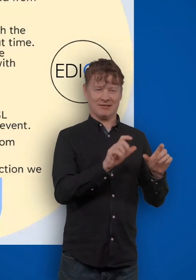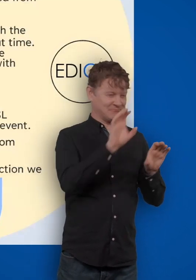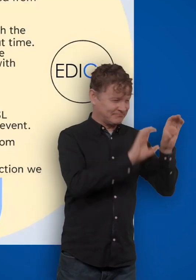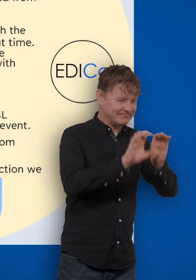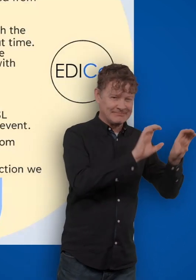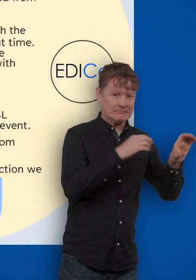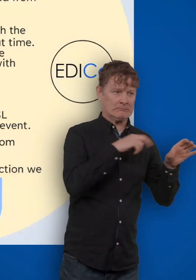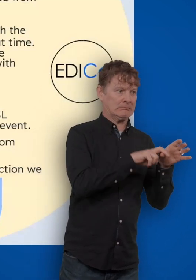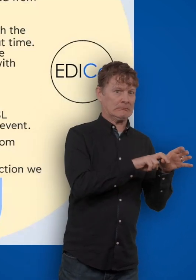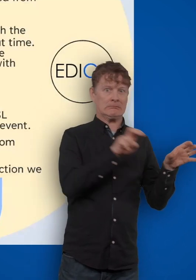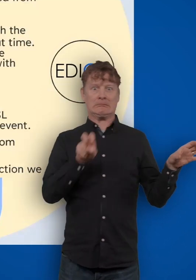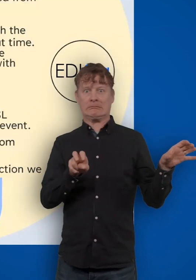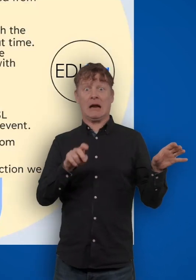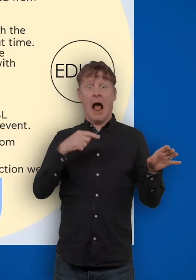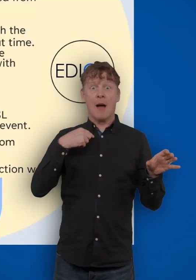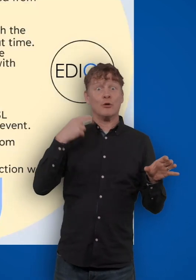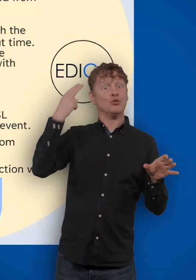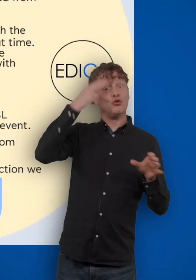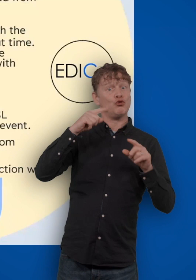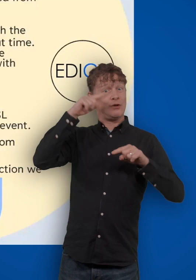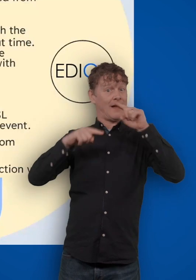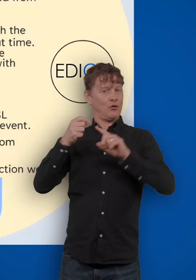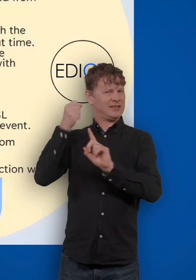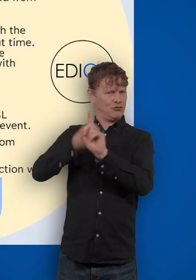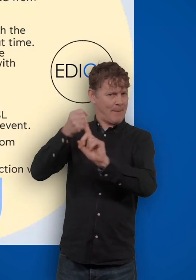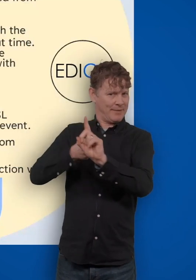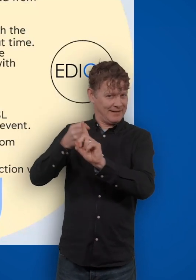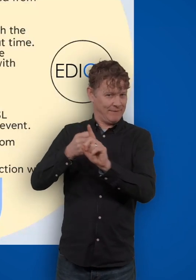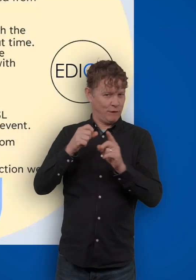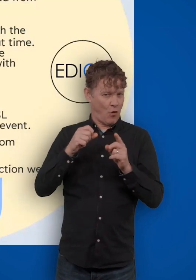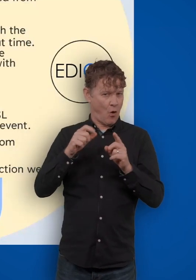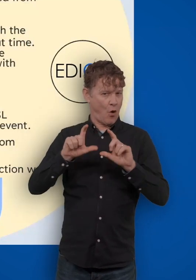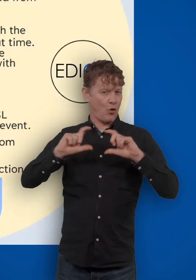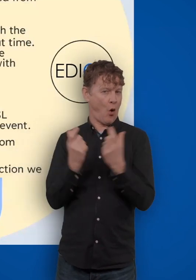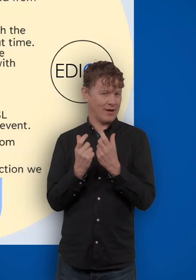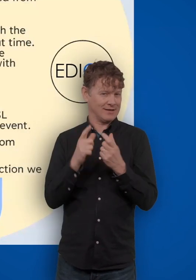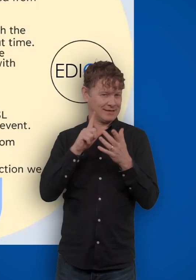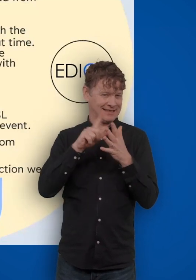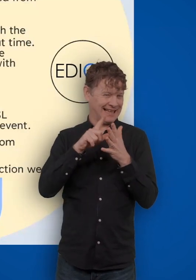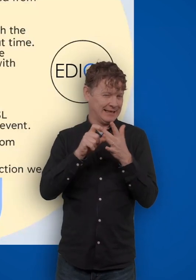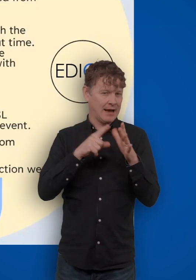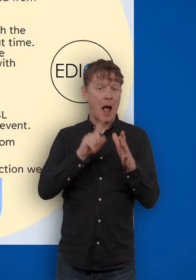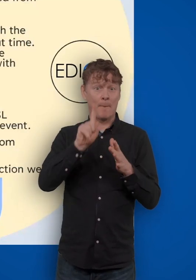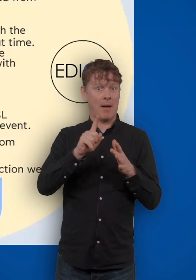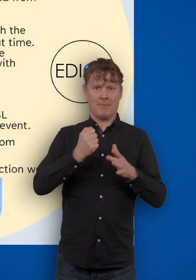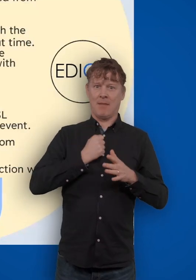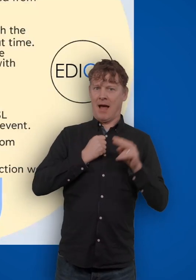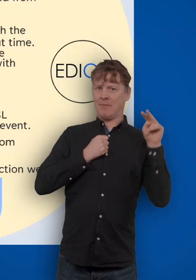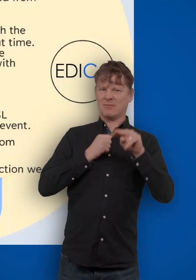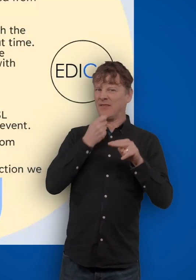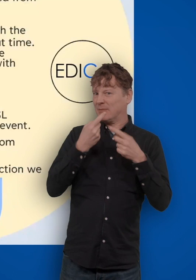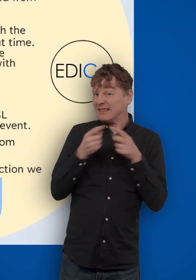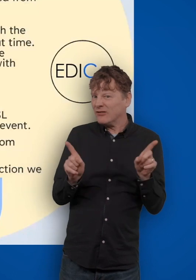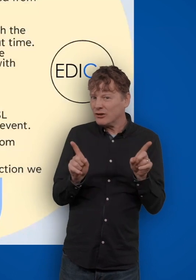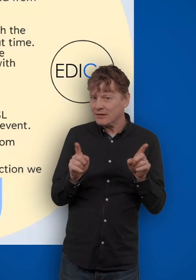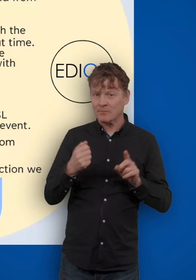I am the neurodiversity champion for the EDICa caucus. However, I've come into this from maybe a different perspective than many, meaning